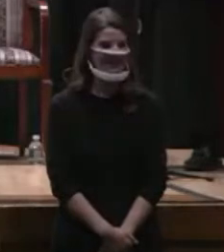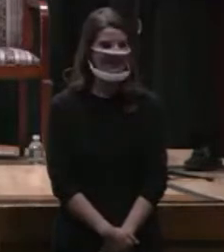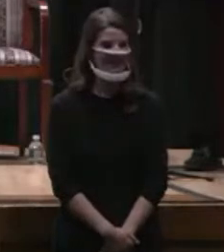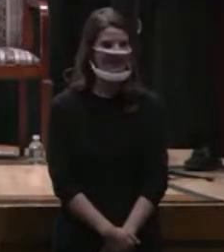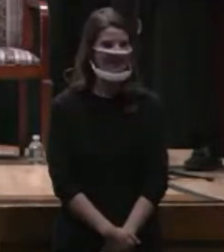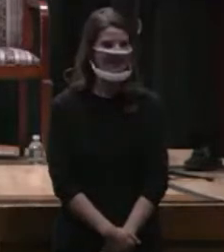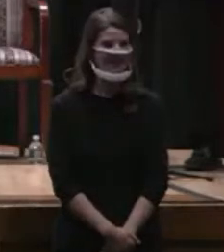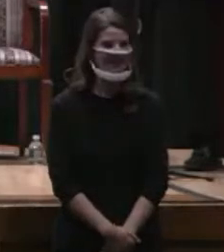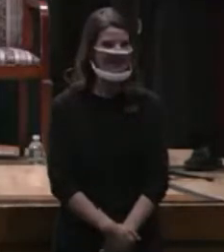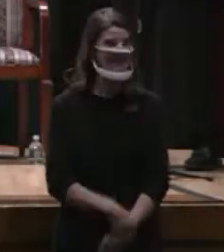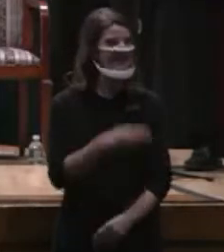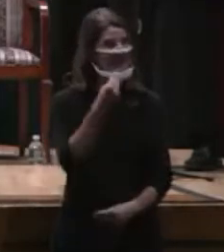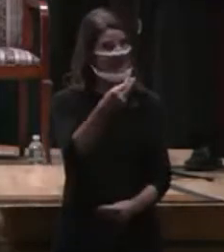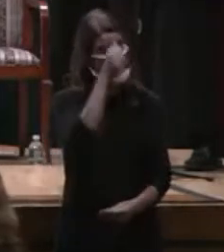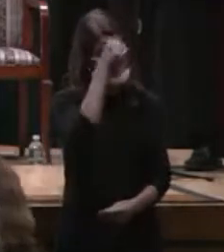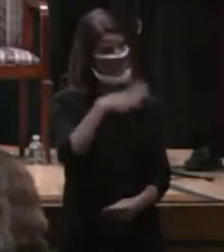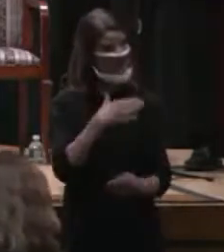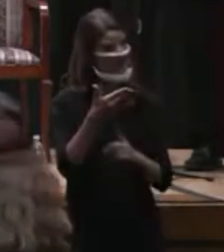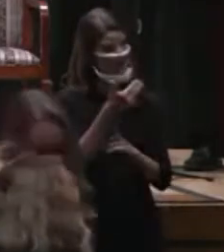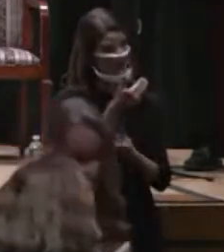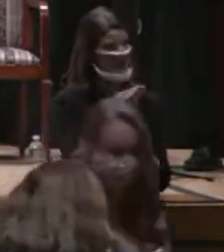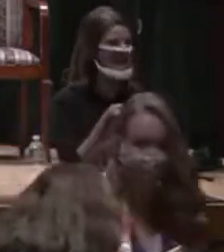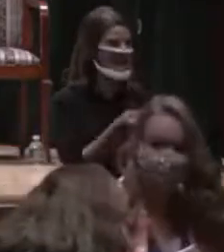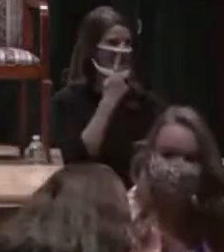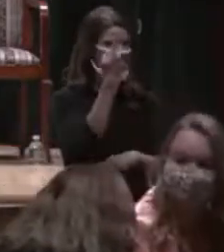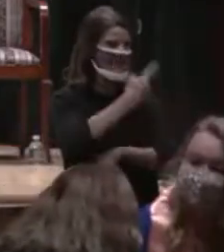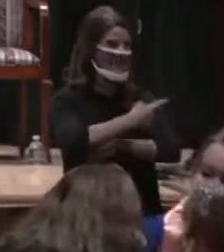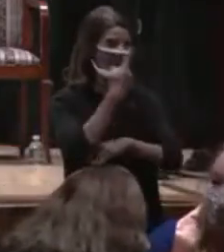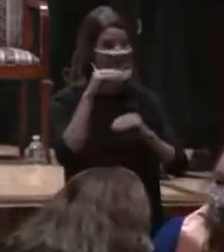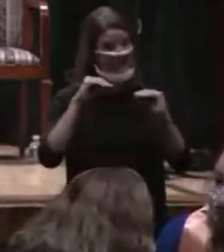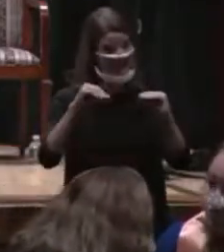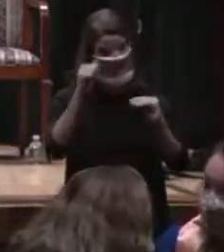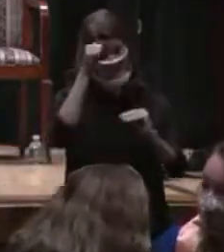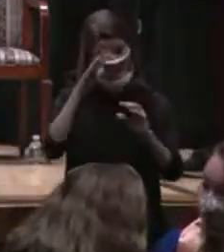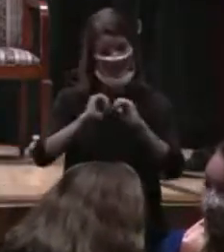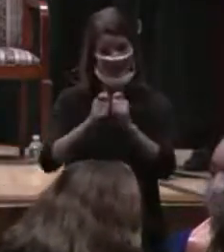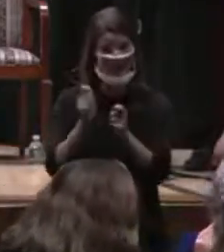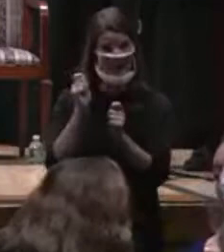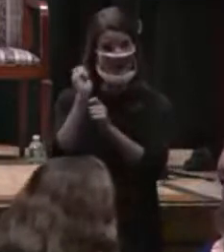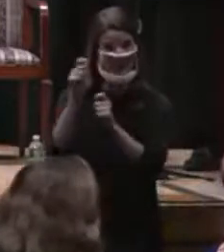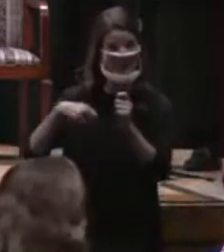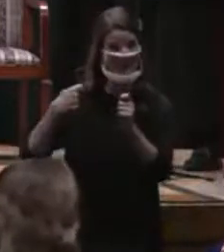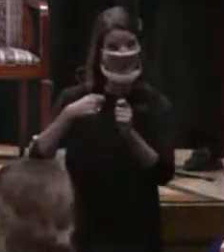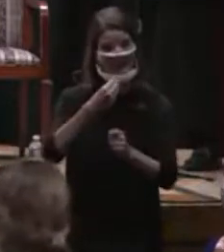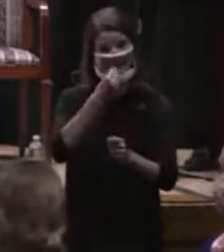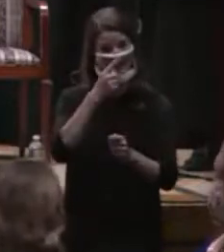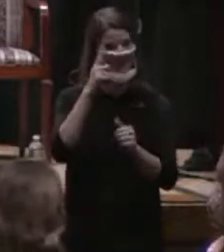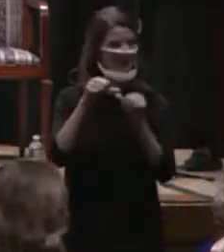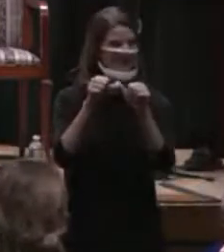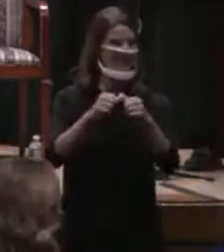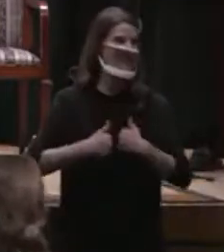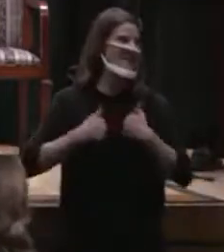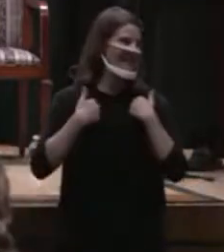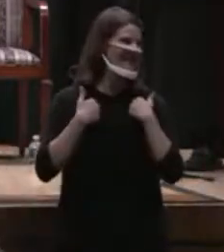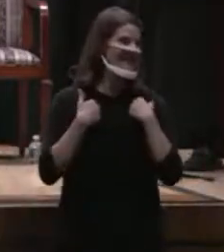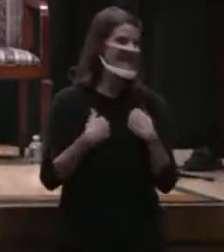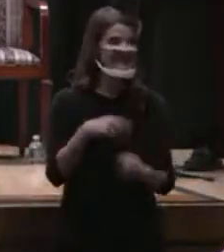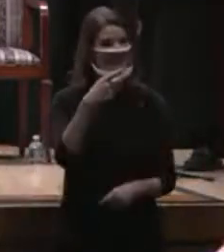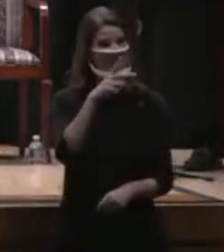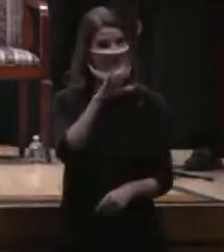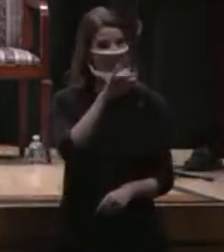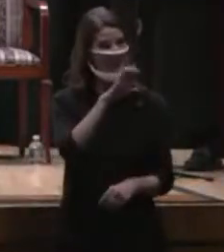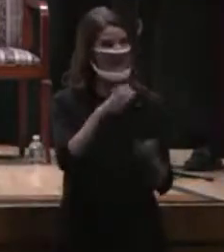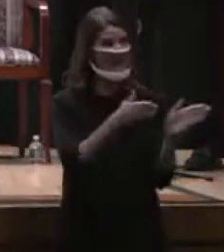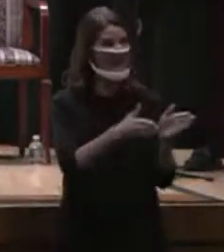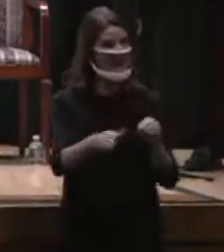Give a man a fish and you feed him for a day. Teach a man to fish and he'll eat for a lifetime. Prince